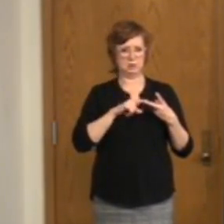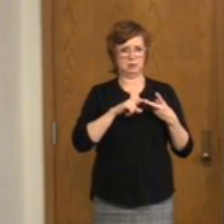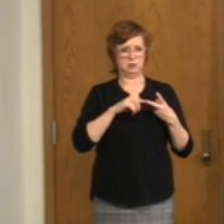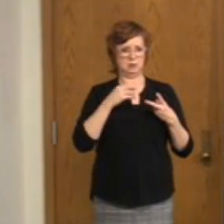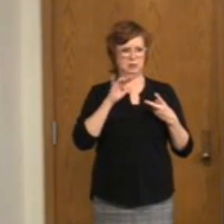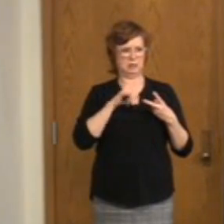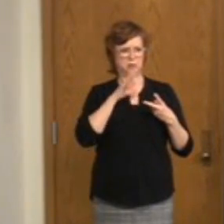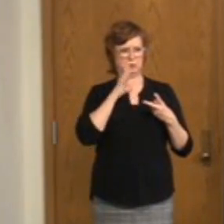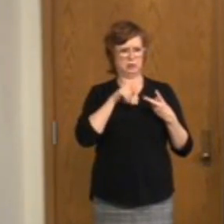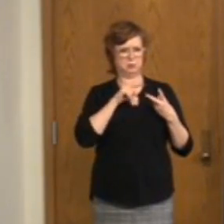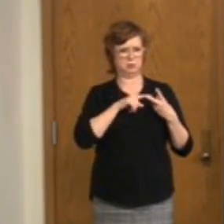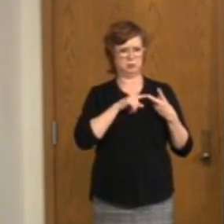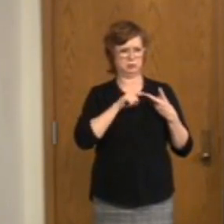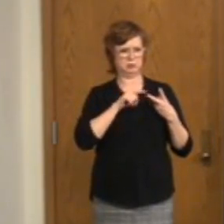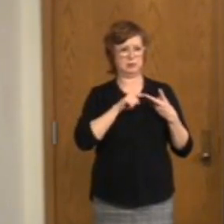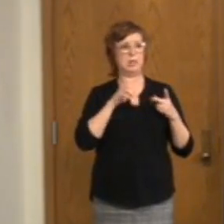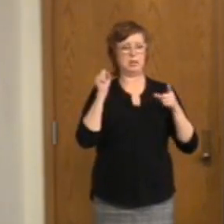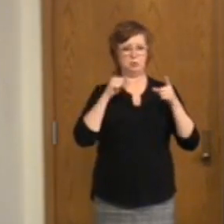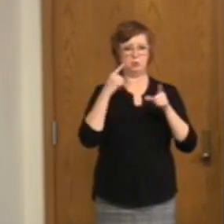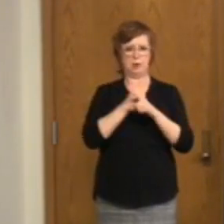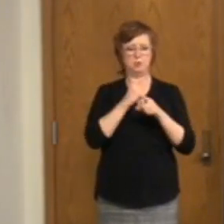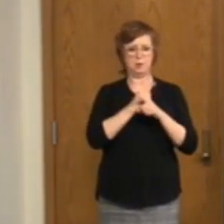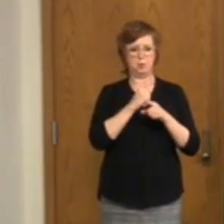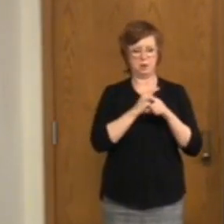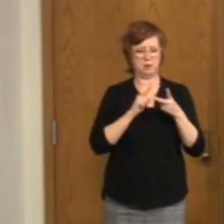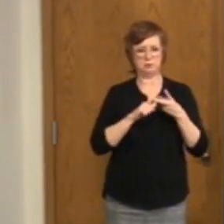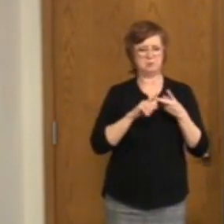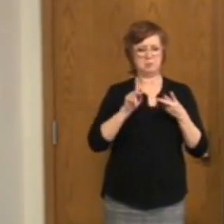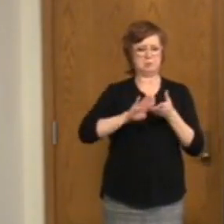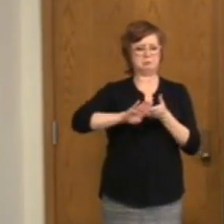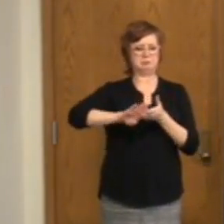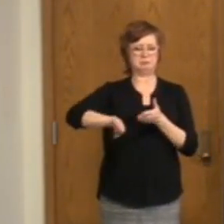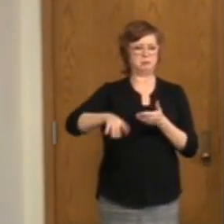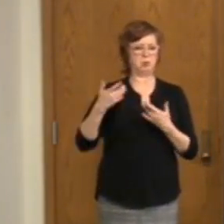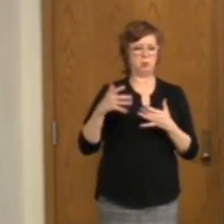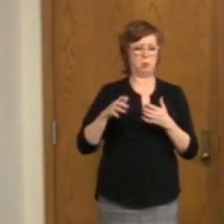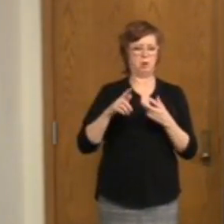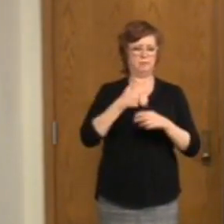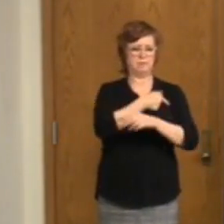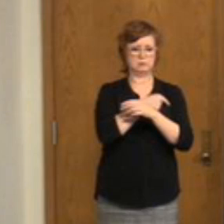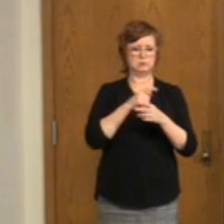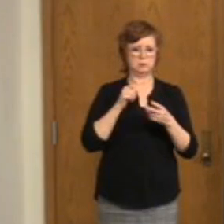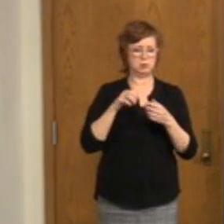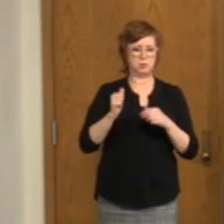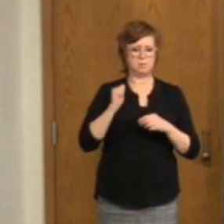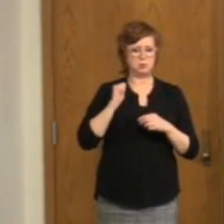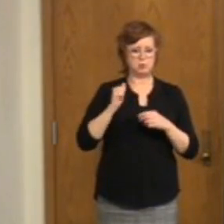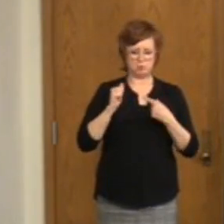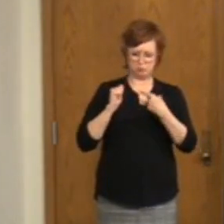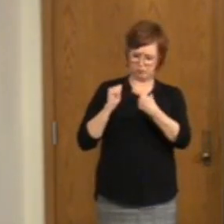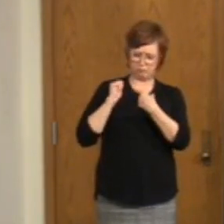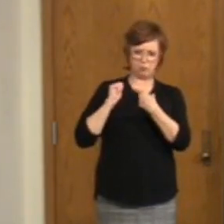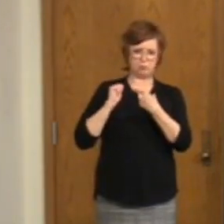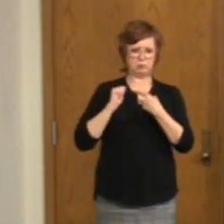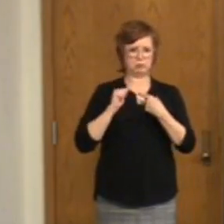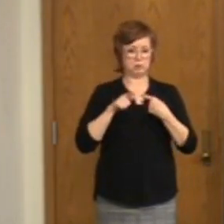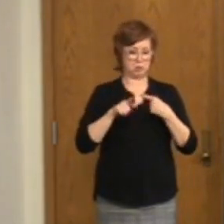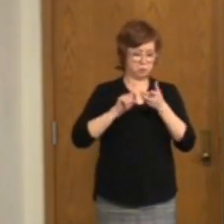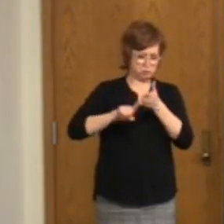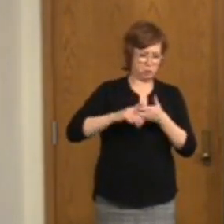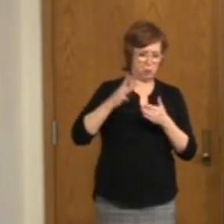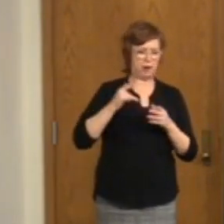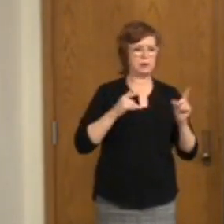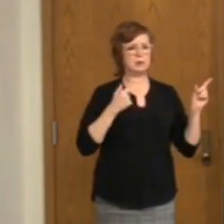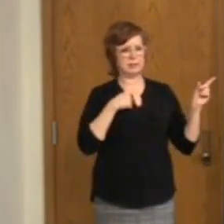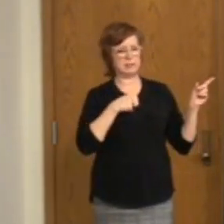refused? Yeah, that's right, refused or for other reasons didn't get a vaccine. Yeah, we'll be doing a bit of an analysis